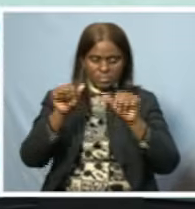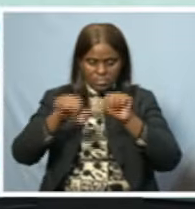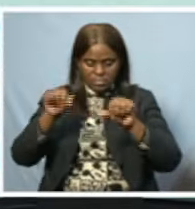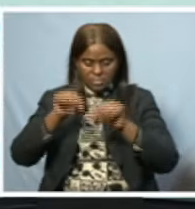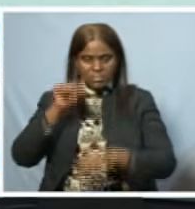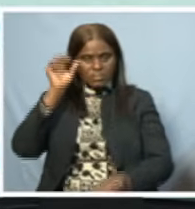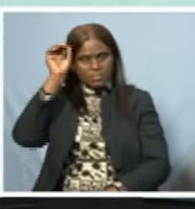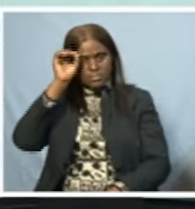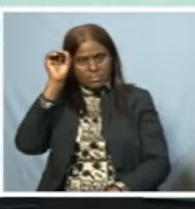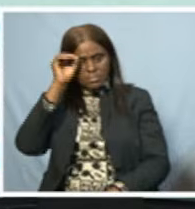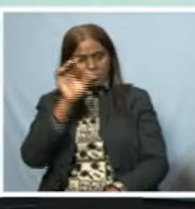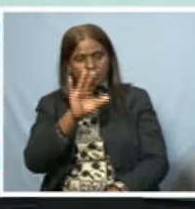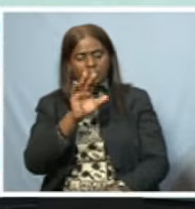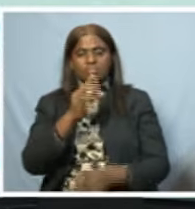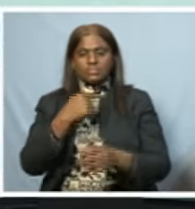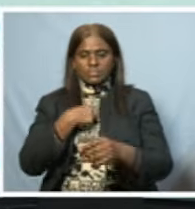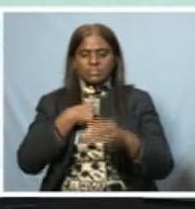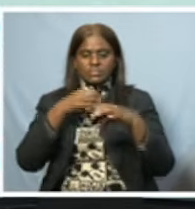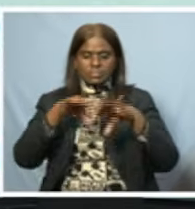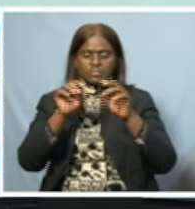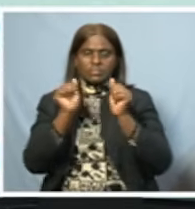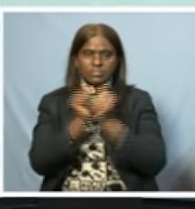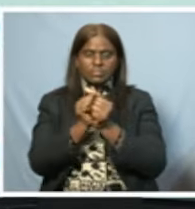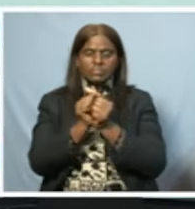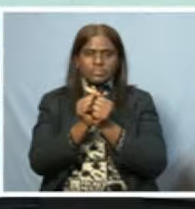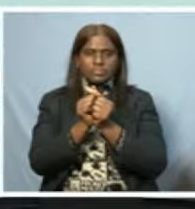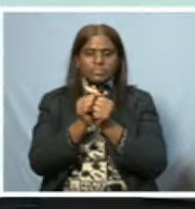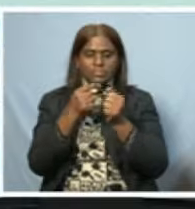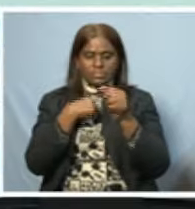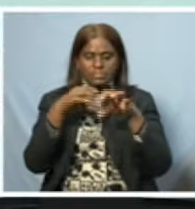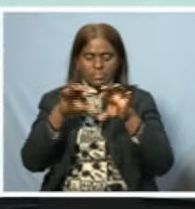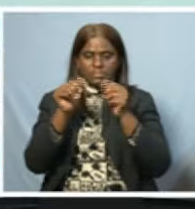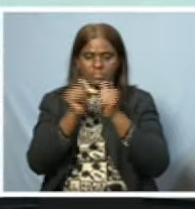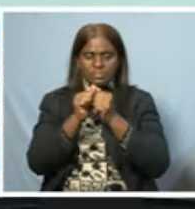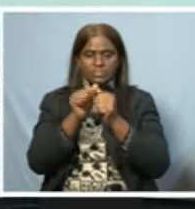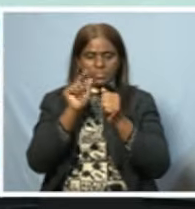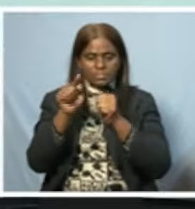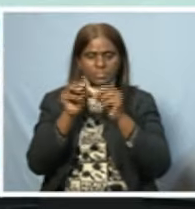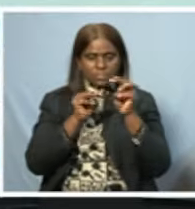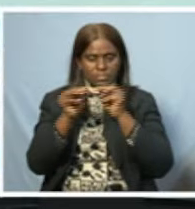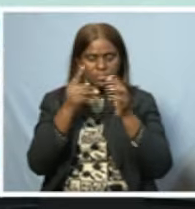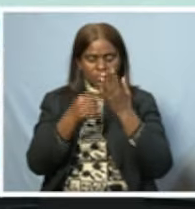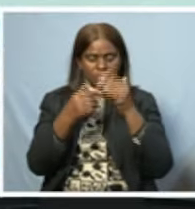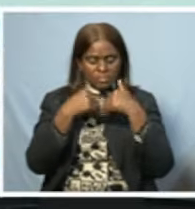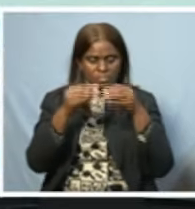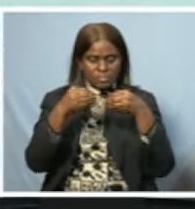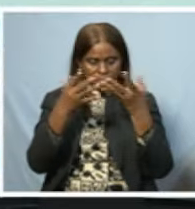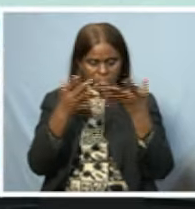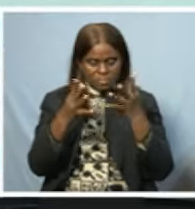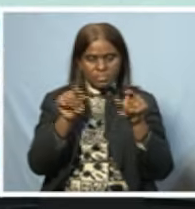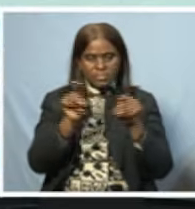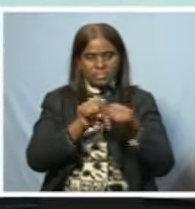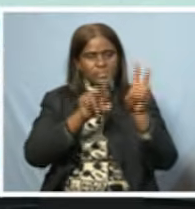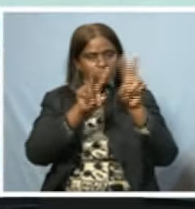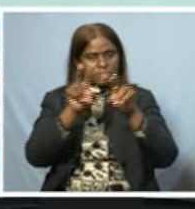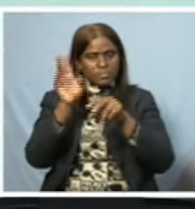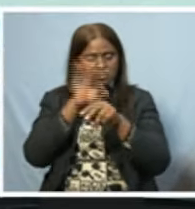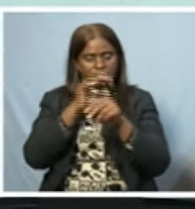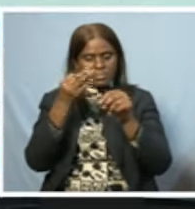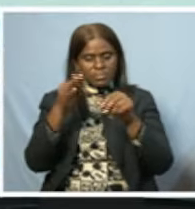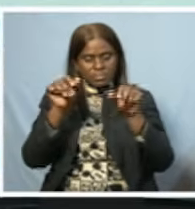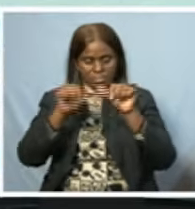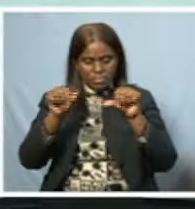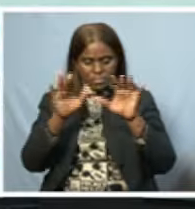opinion, and I proceed with that management has given. The observations of the